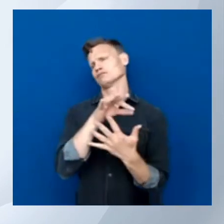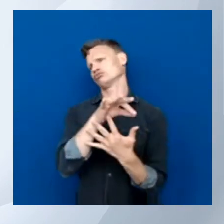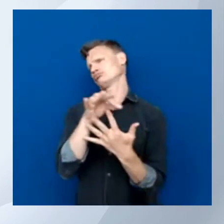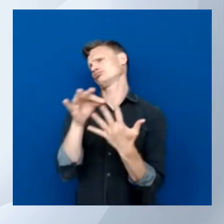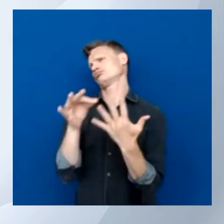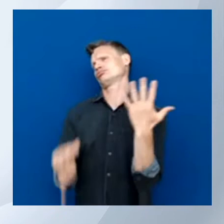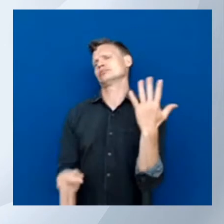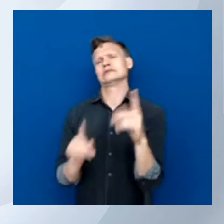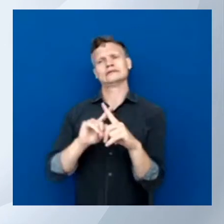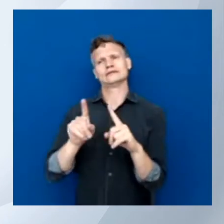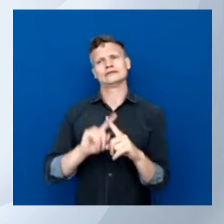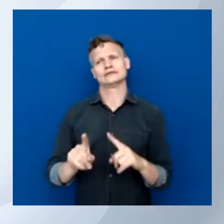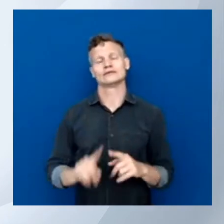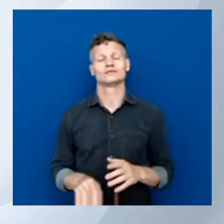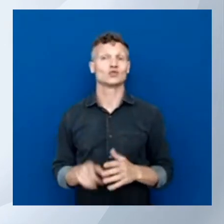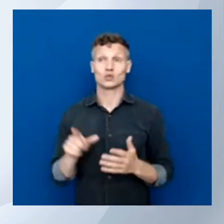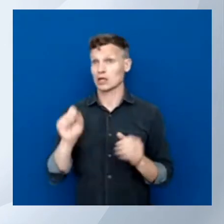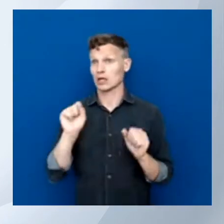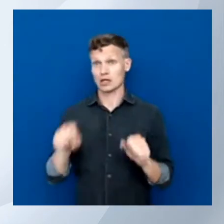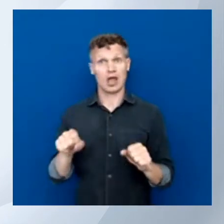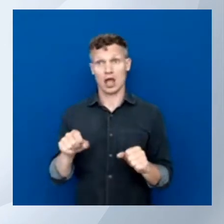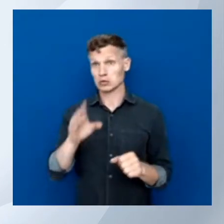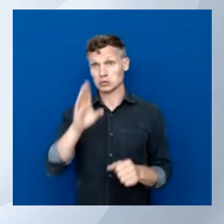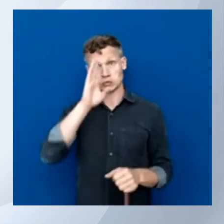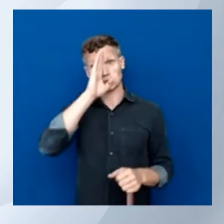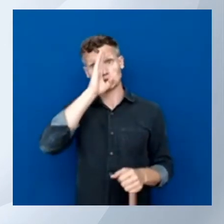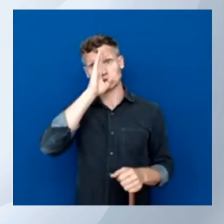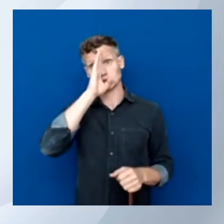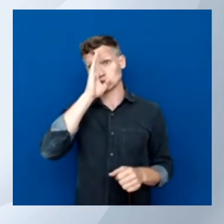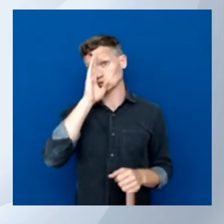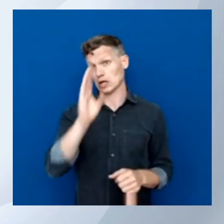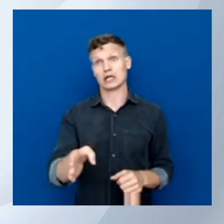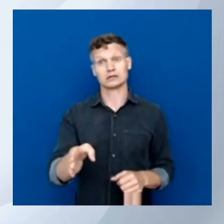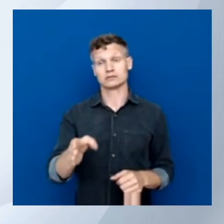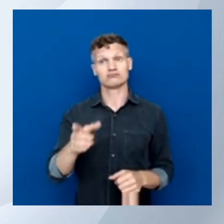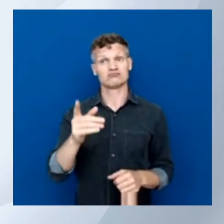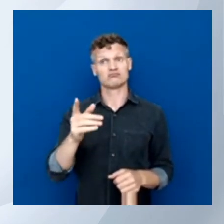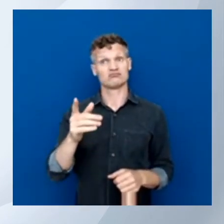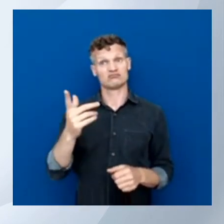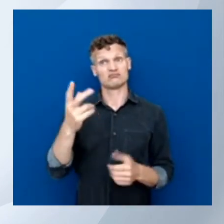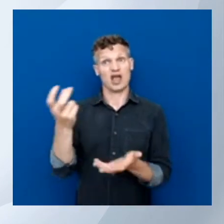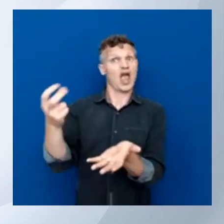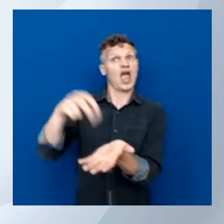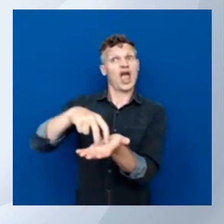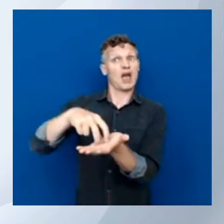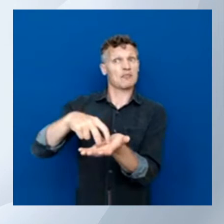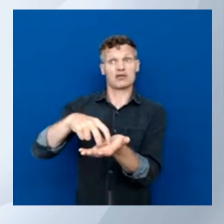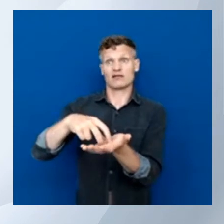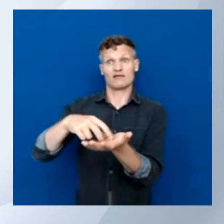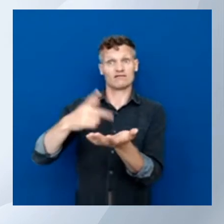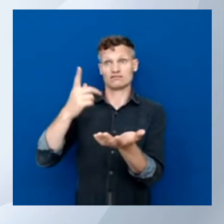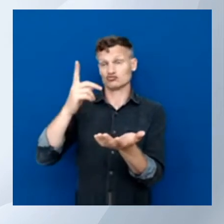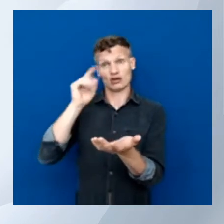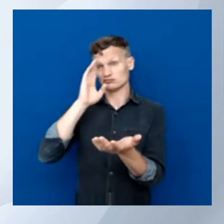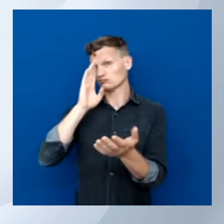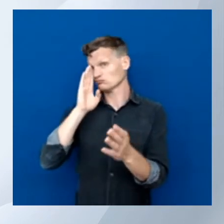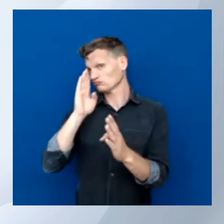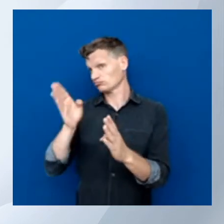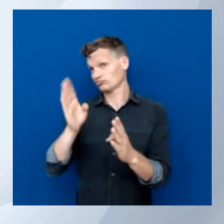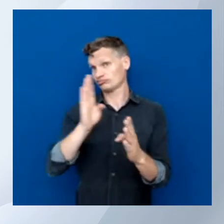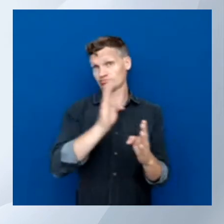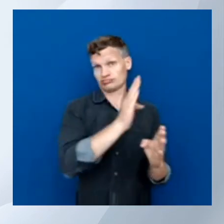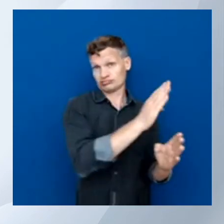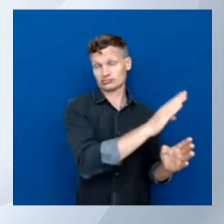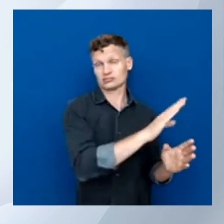just deploy straight over the top of each application that you've got running everywhere in the world. But that means every time you do that, the